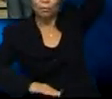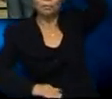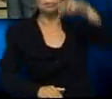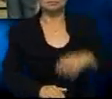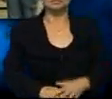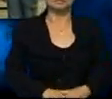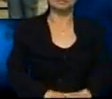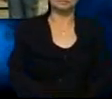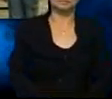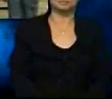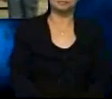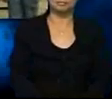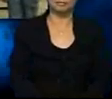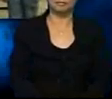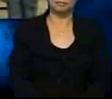and